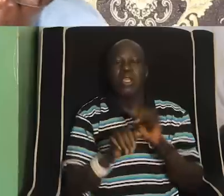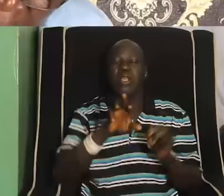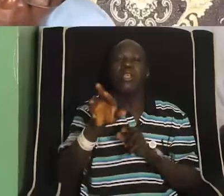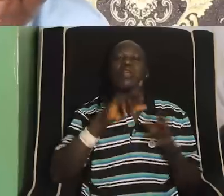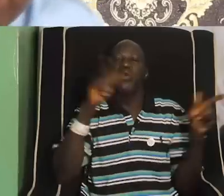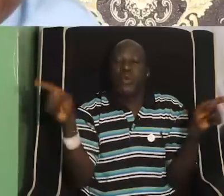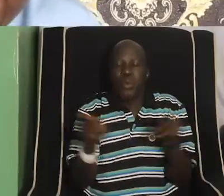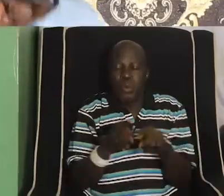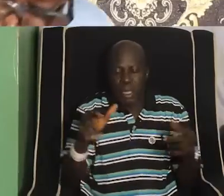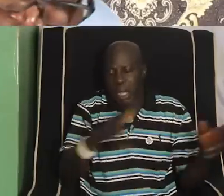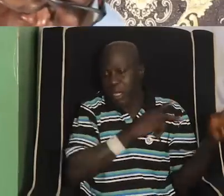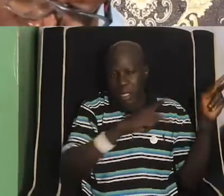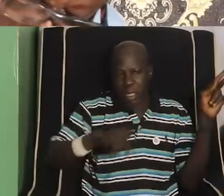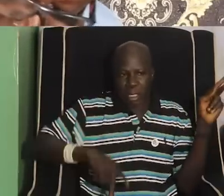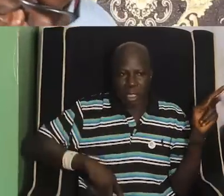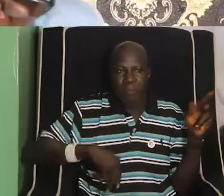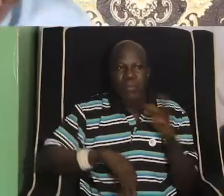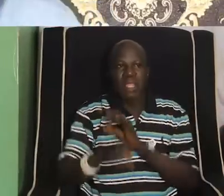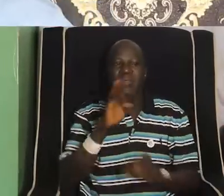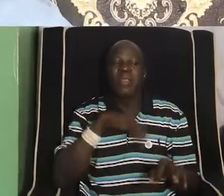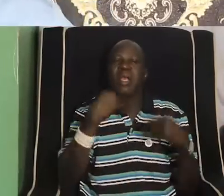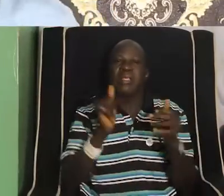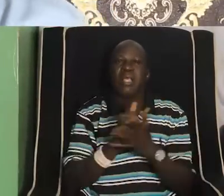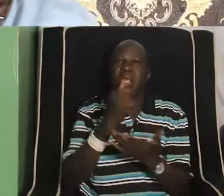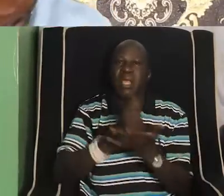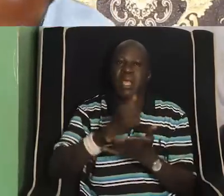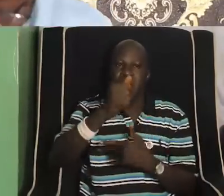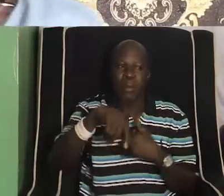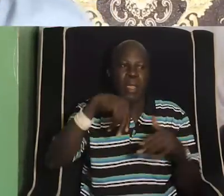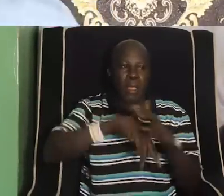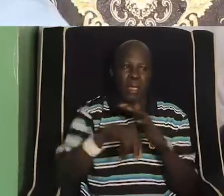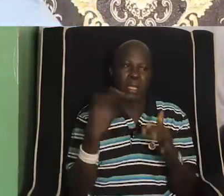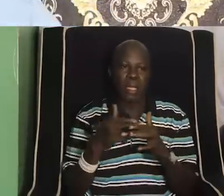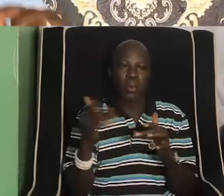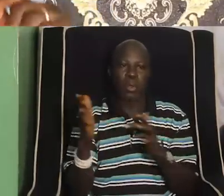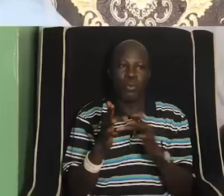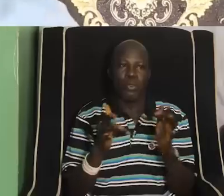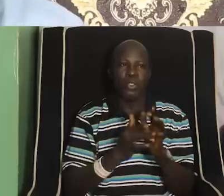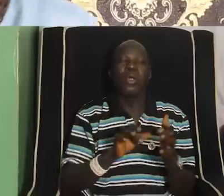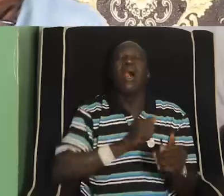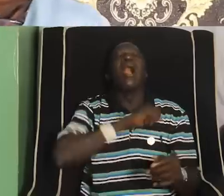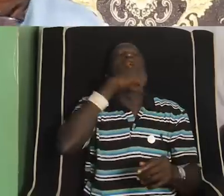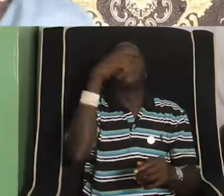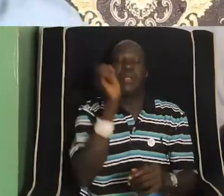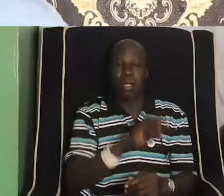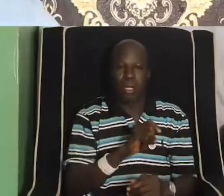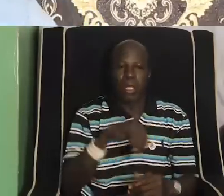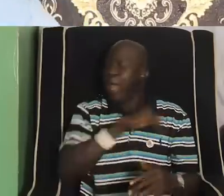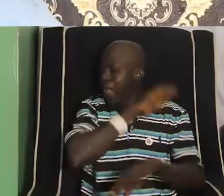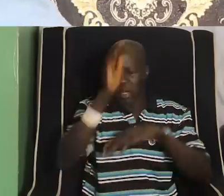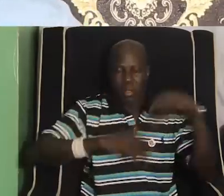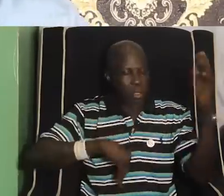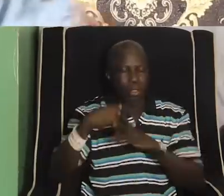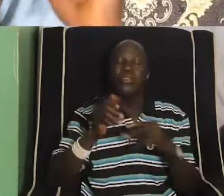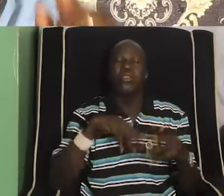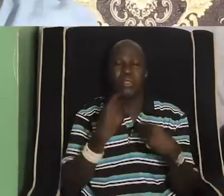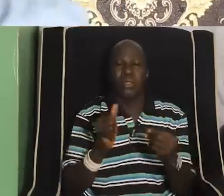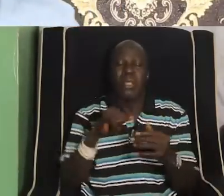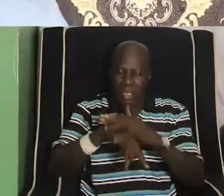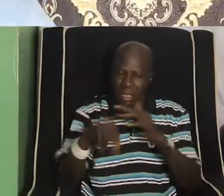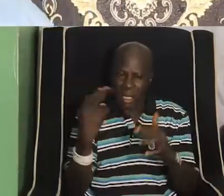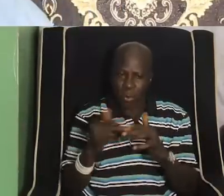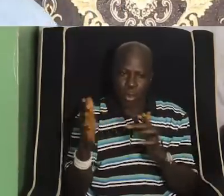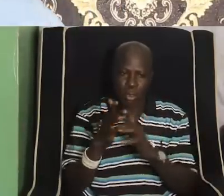Oh de sebi oba. Oba le same. Wa nida matara. Mo pase ni. Me daba. Ni oruko